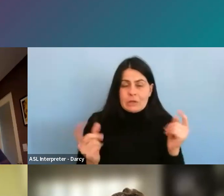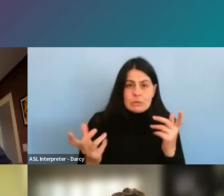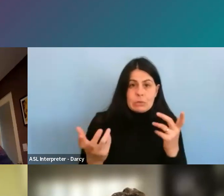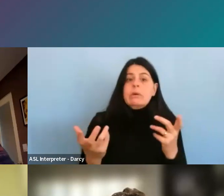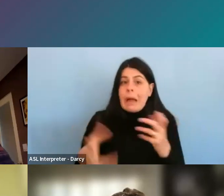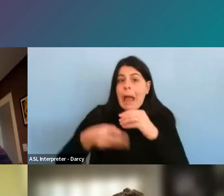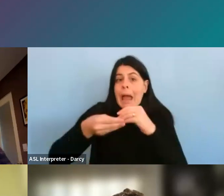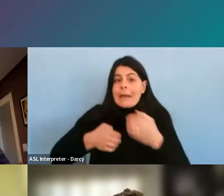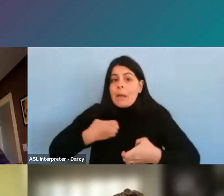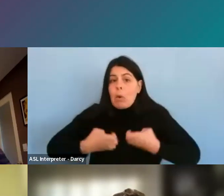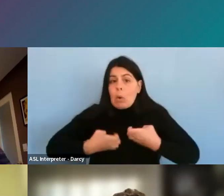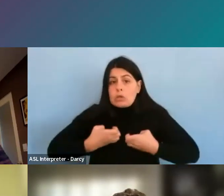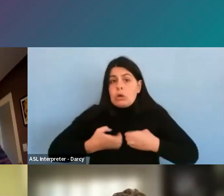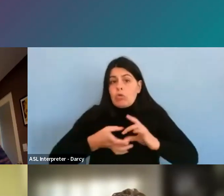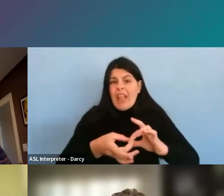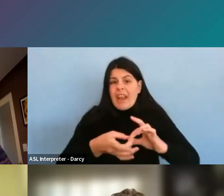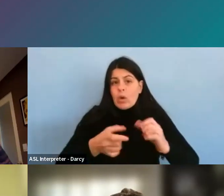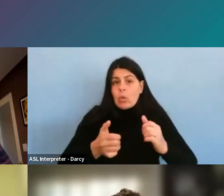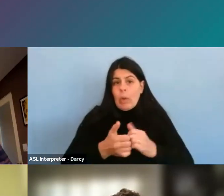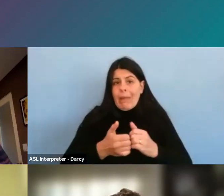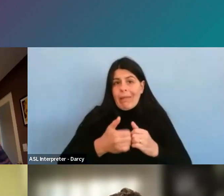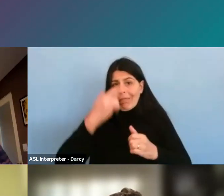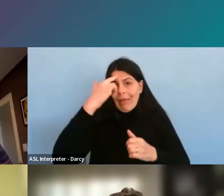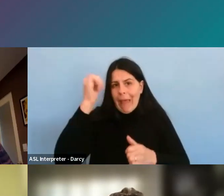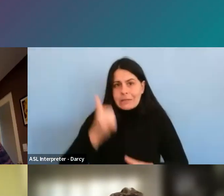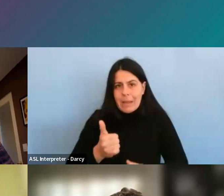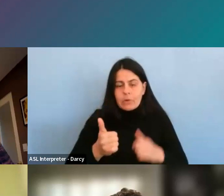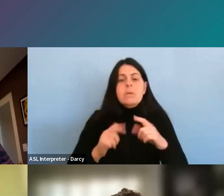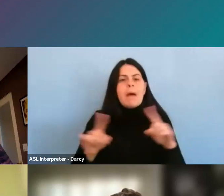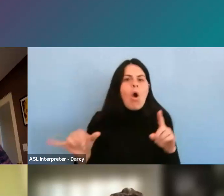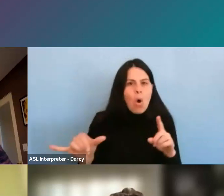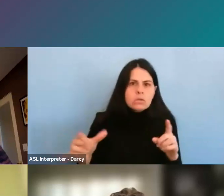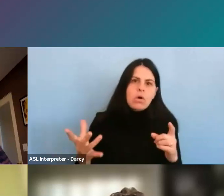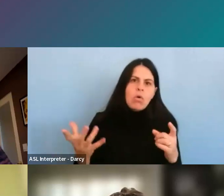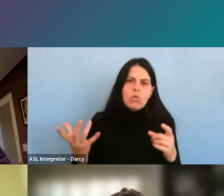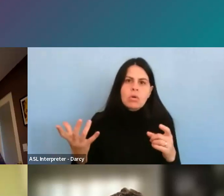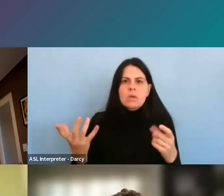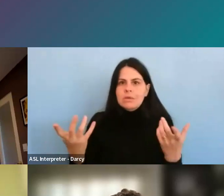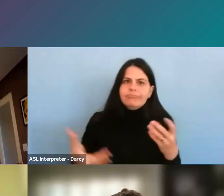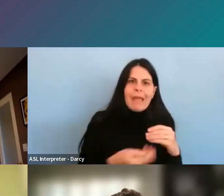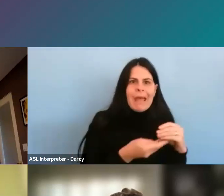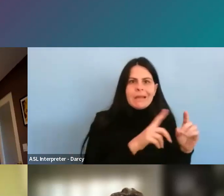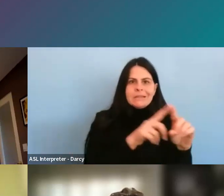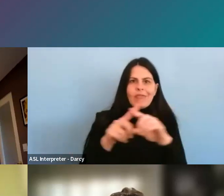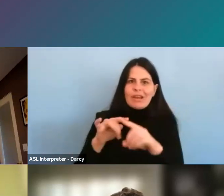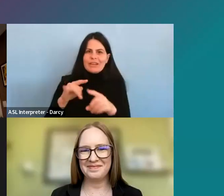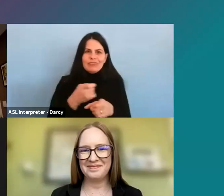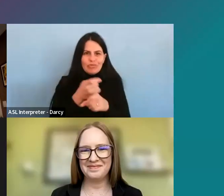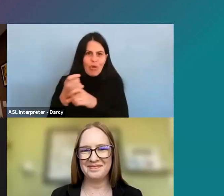caretaking, about Alzheimer's, but also cutting it with a few jokes here and there. So it's a delicate needle to